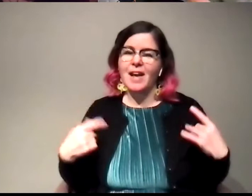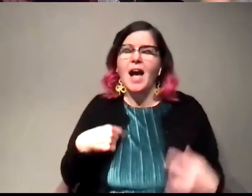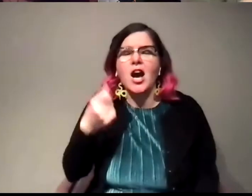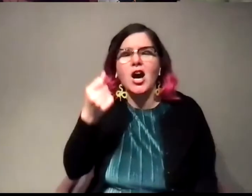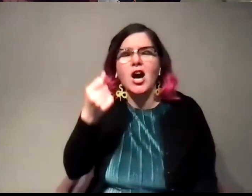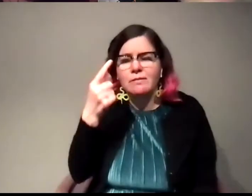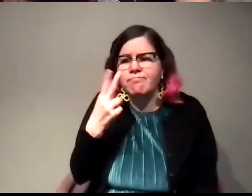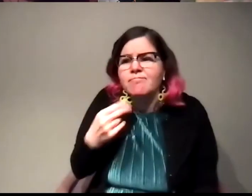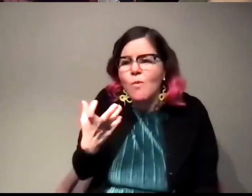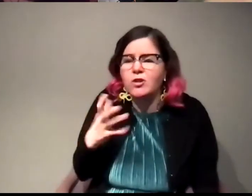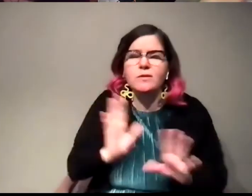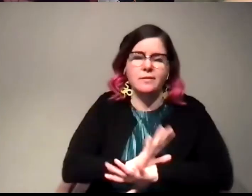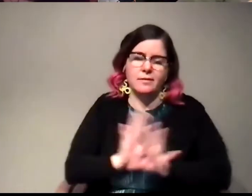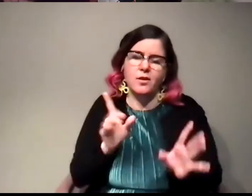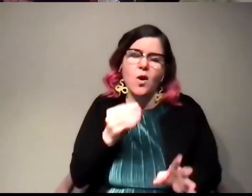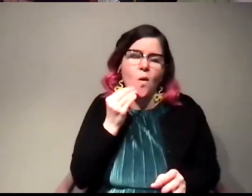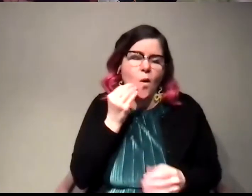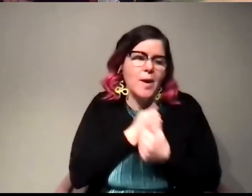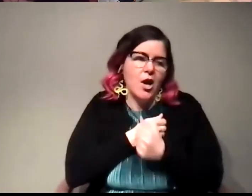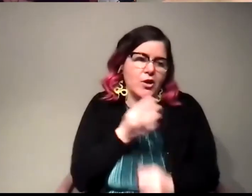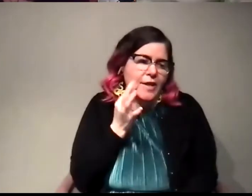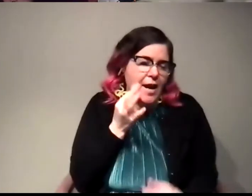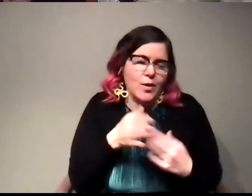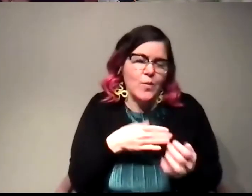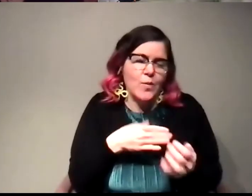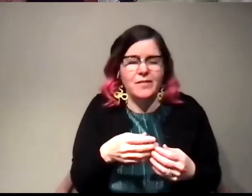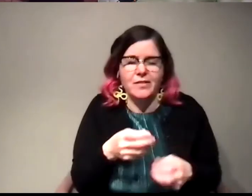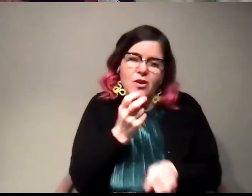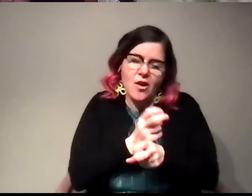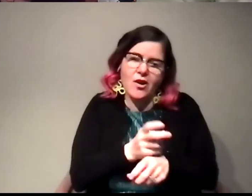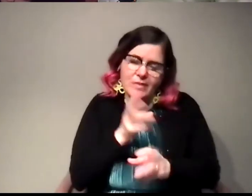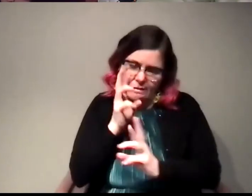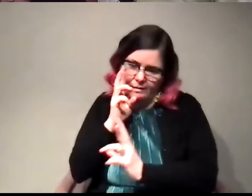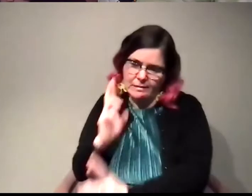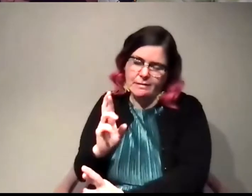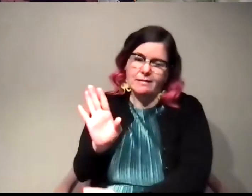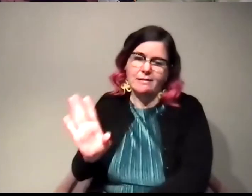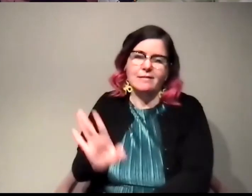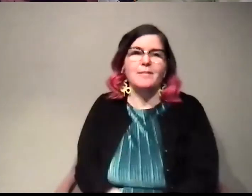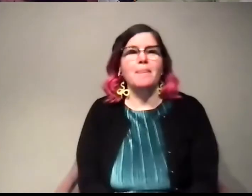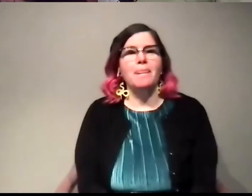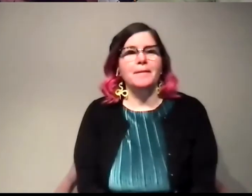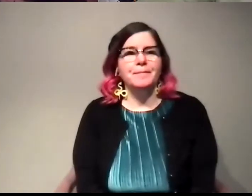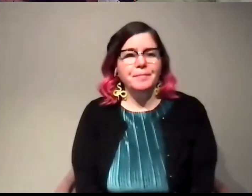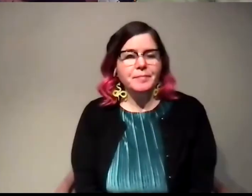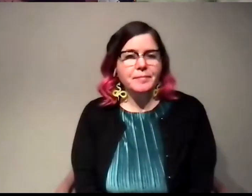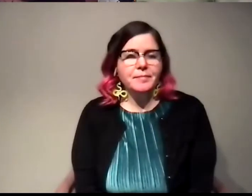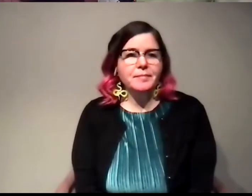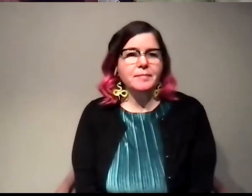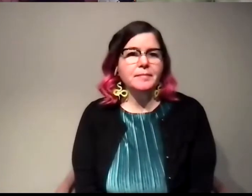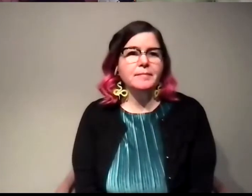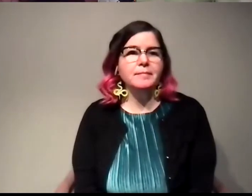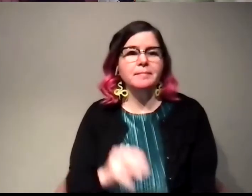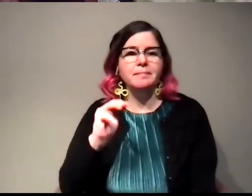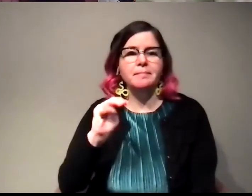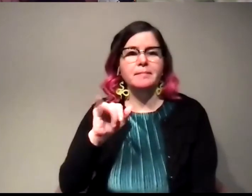want to. Just like go home and hug your cat. It's tough, but we gotta respect their little skin bodies. Mia would like to